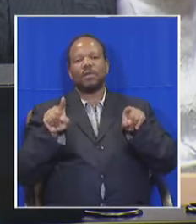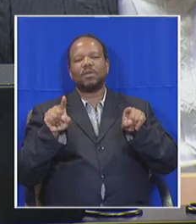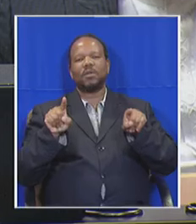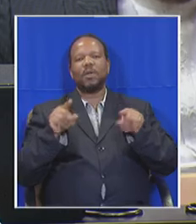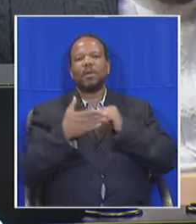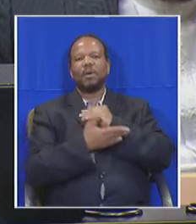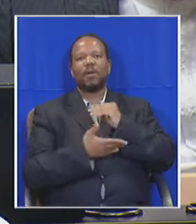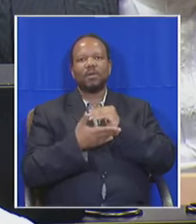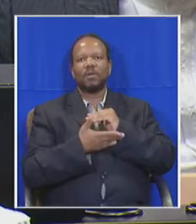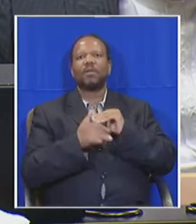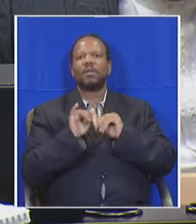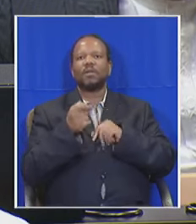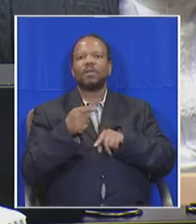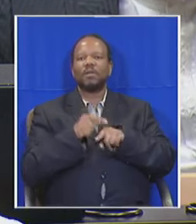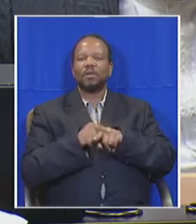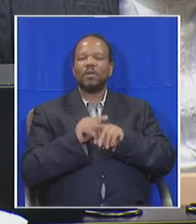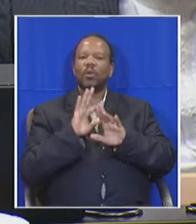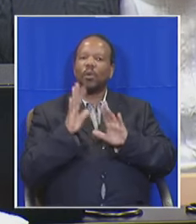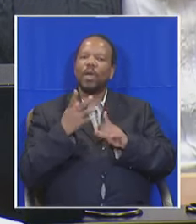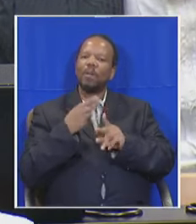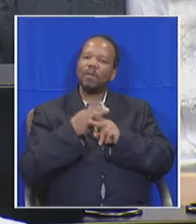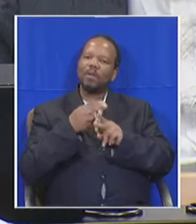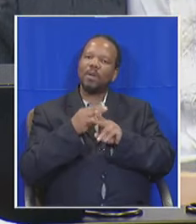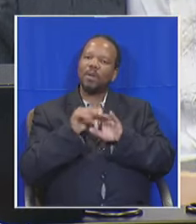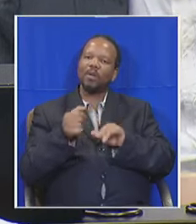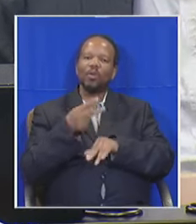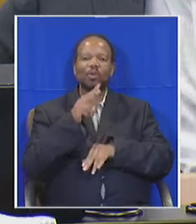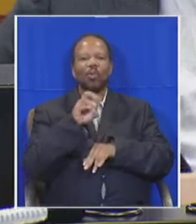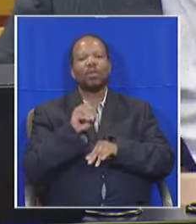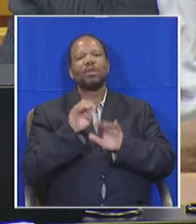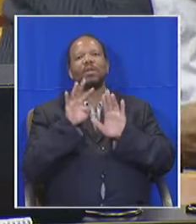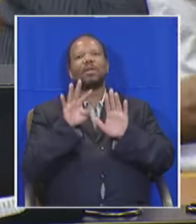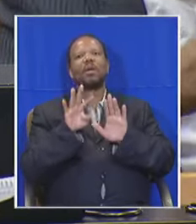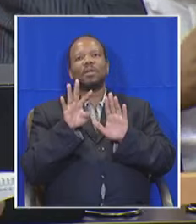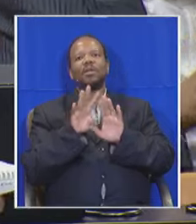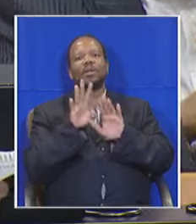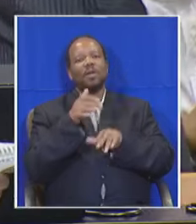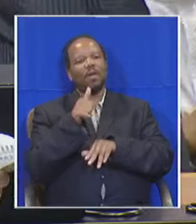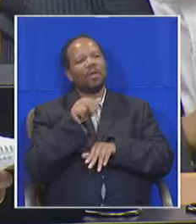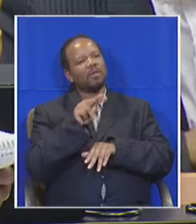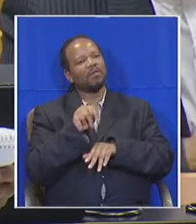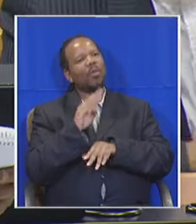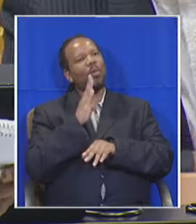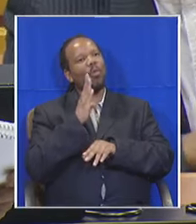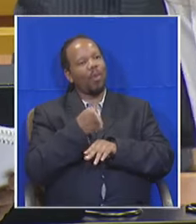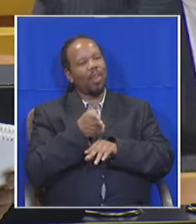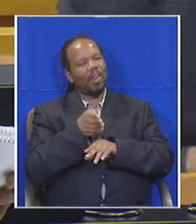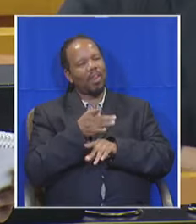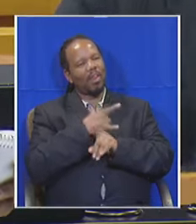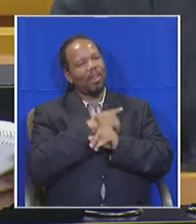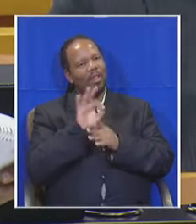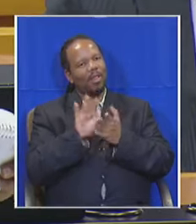of the march to 2019, where the ANC will win decisively the national